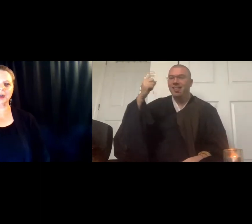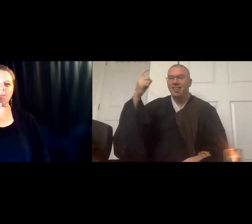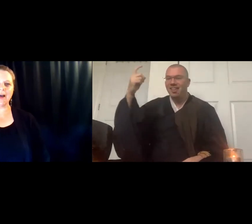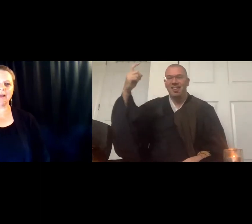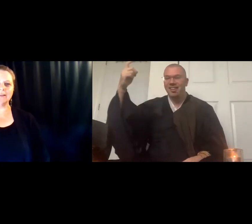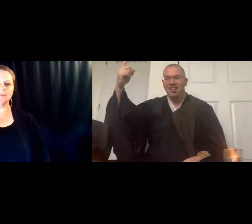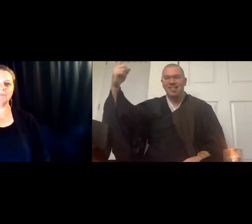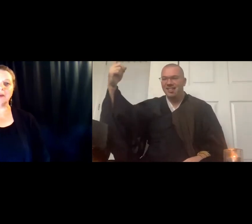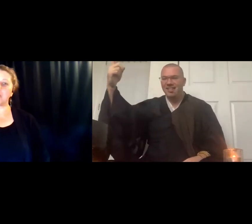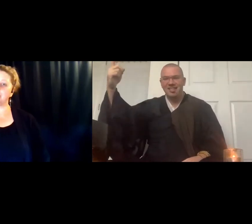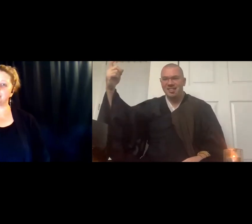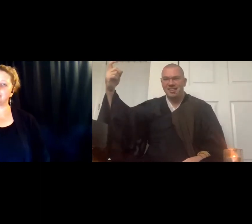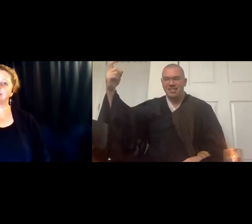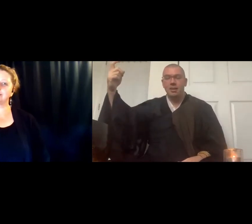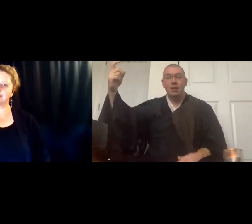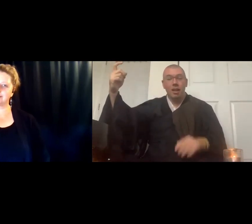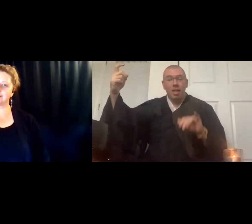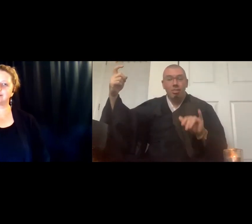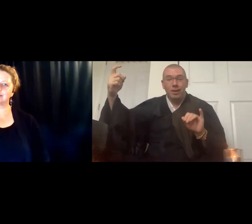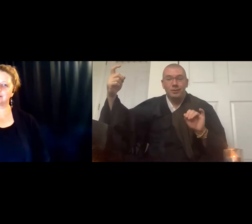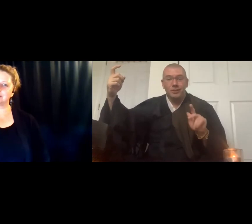how your mind may wander.